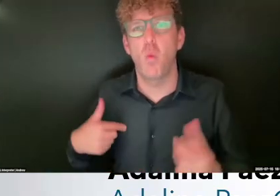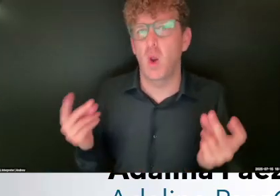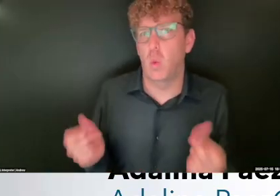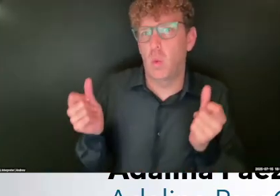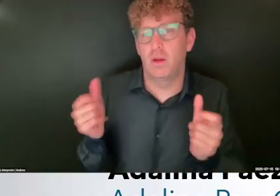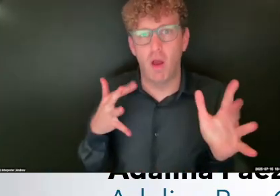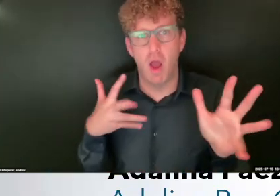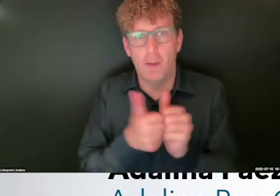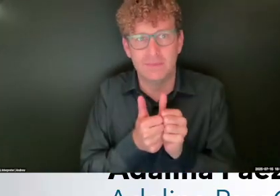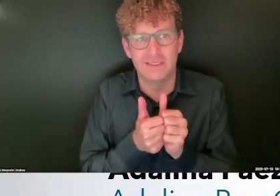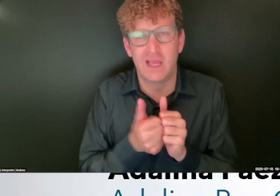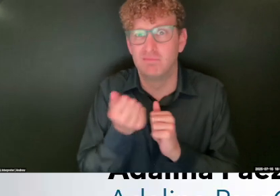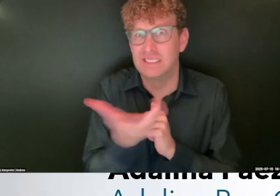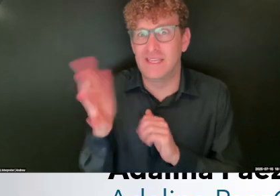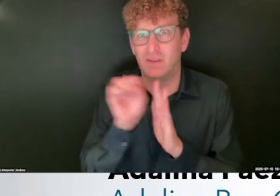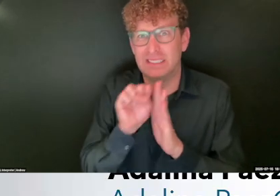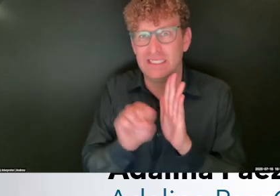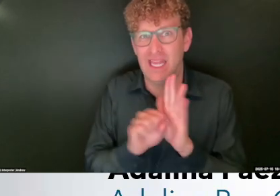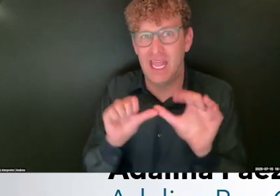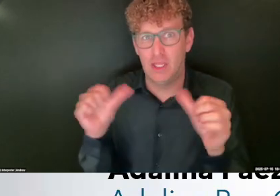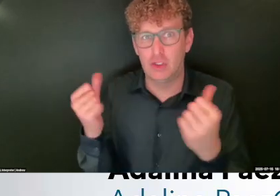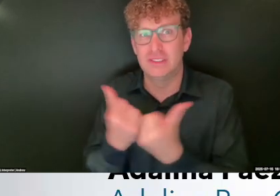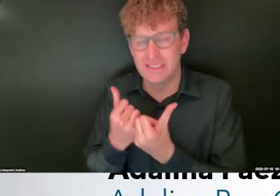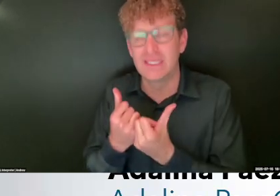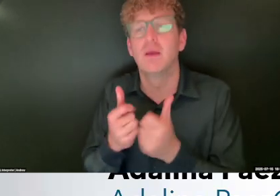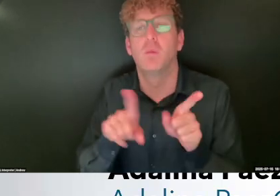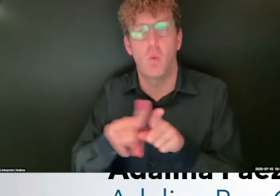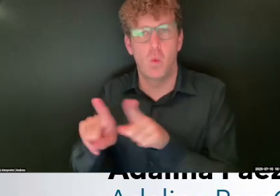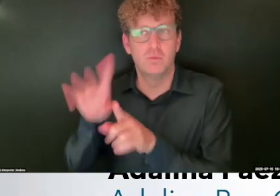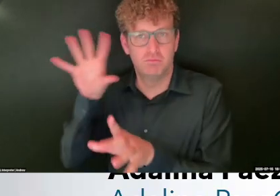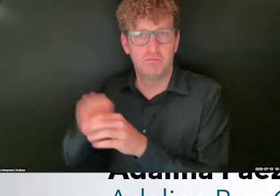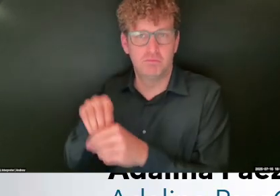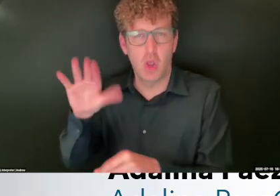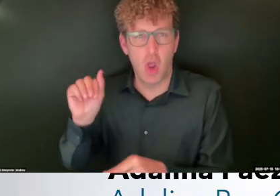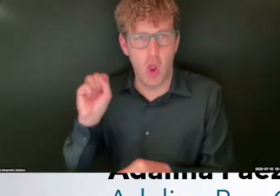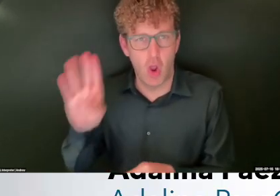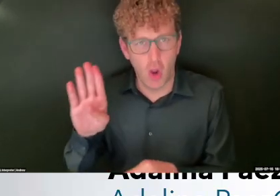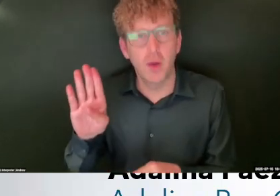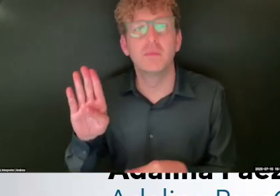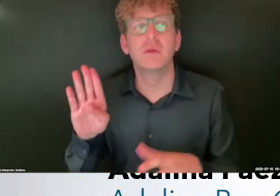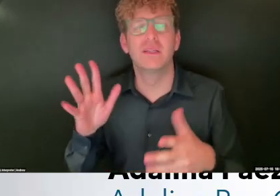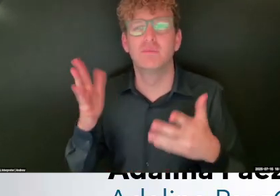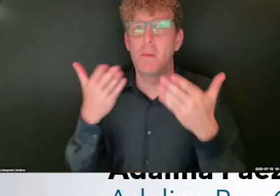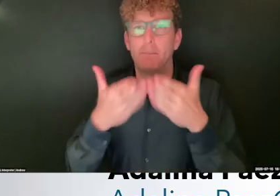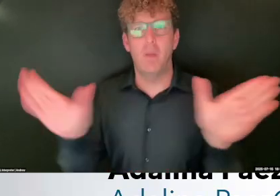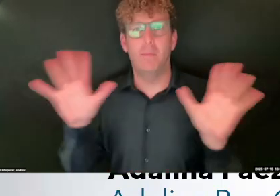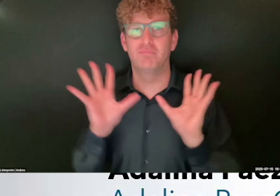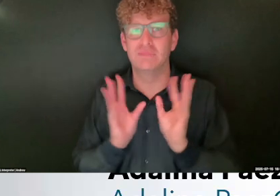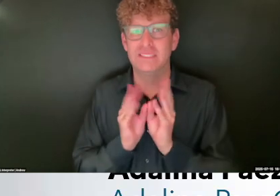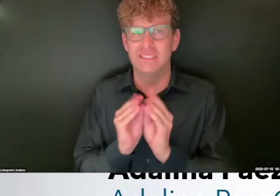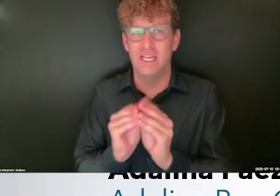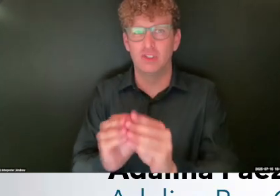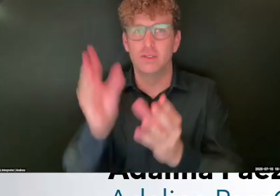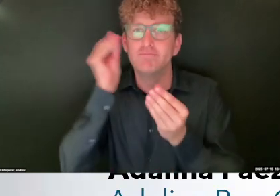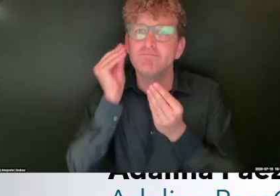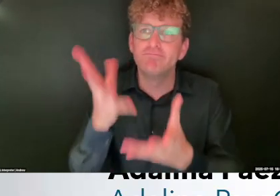including CARB, will be holding a series of public sessions to inform additional actions to advance adoption of zero emission cars,